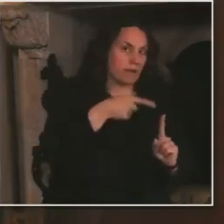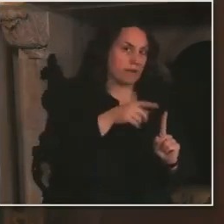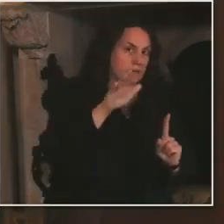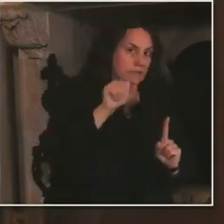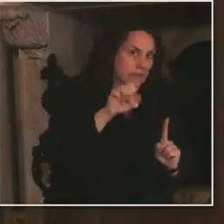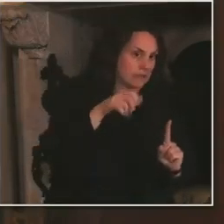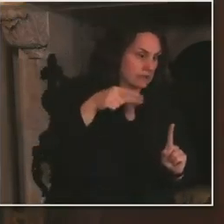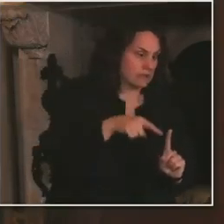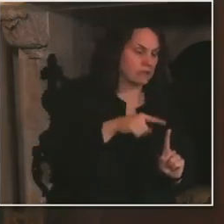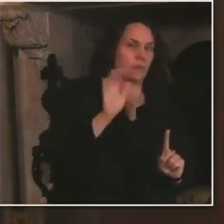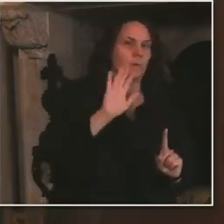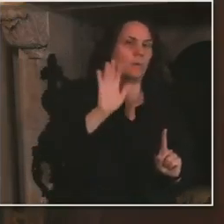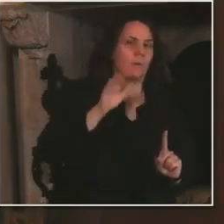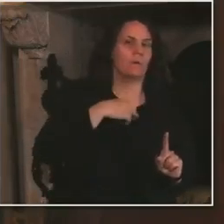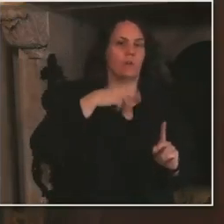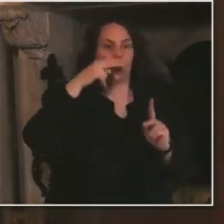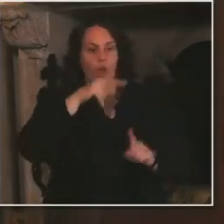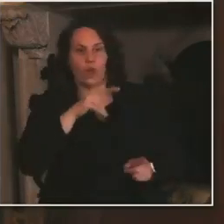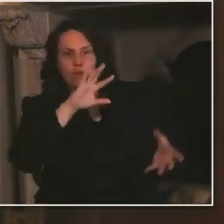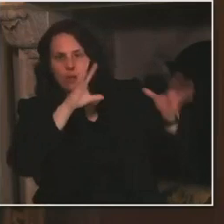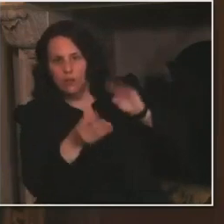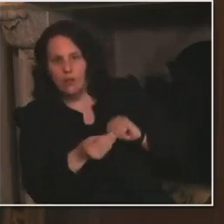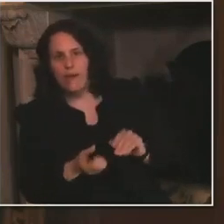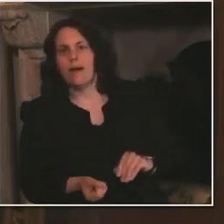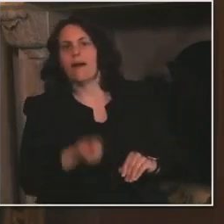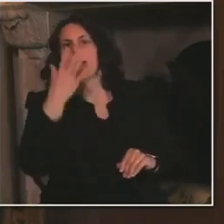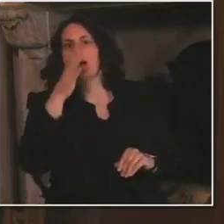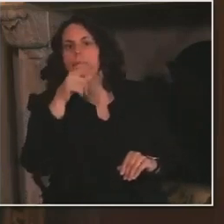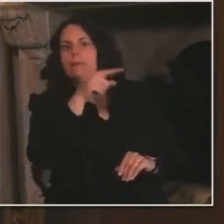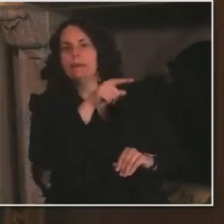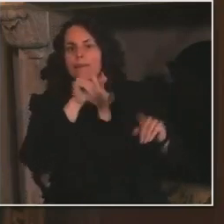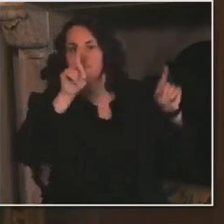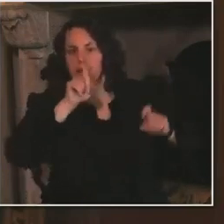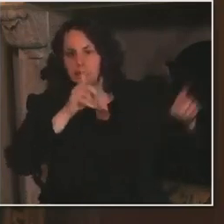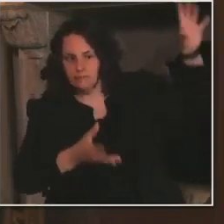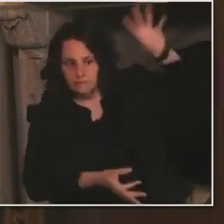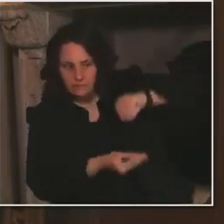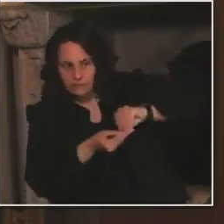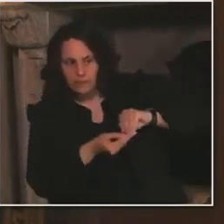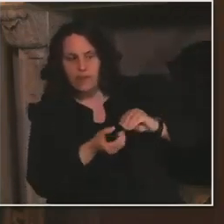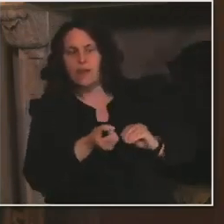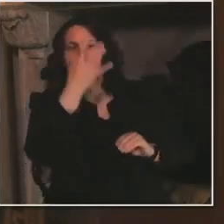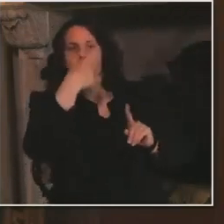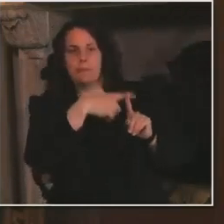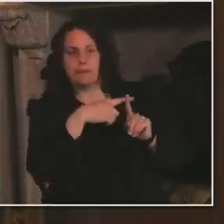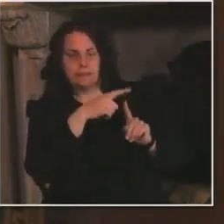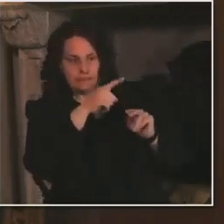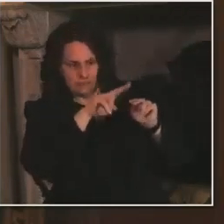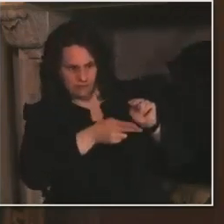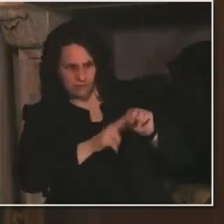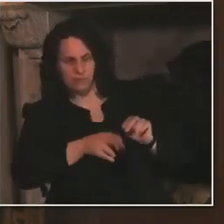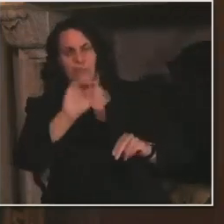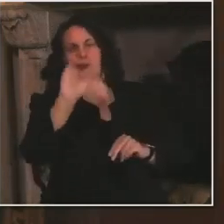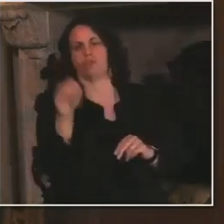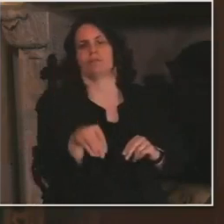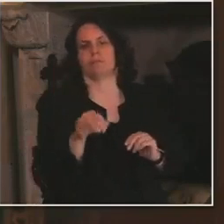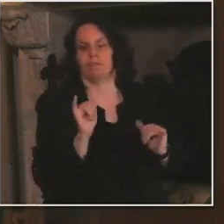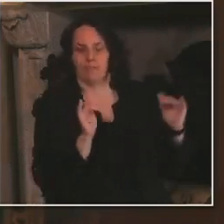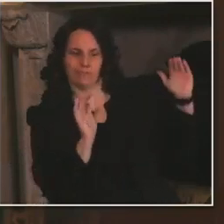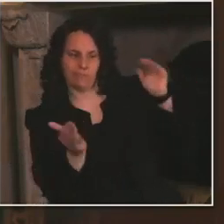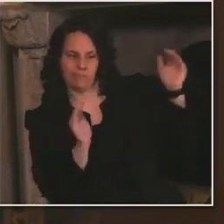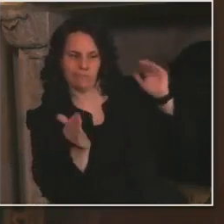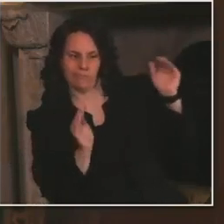a previous question alluded to, we are doing some some focused increased testing where we may go